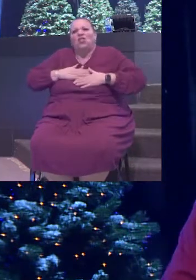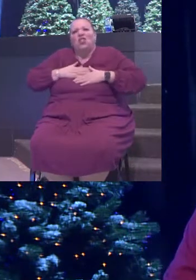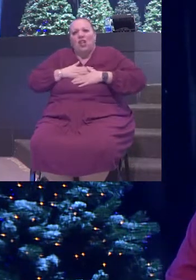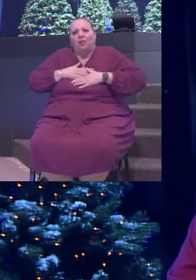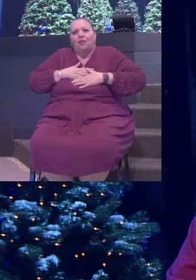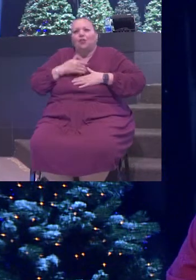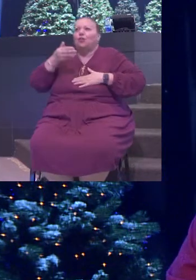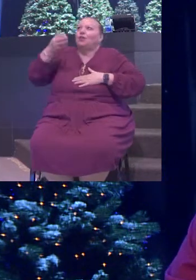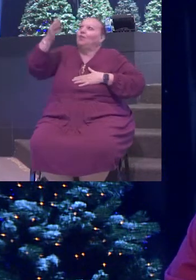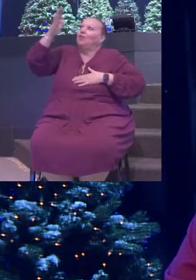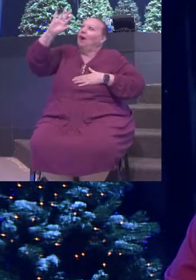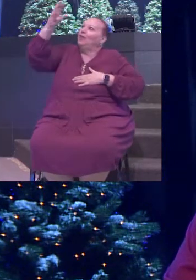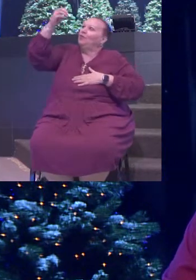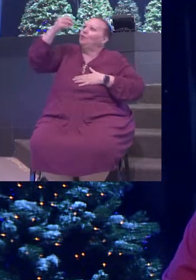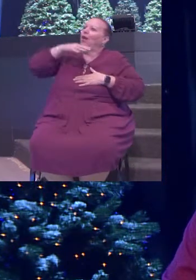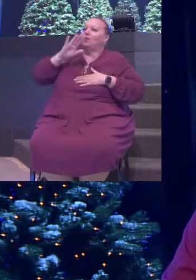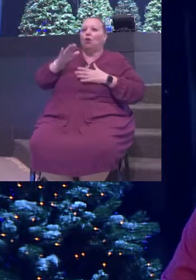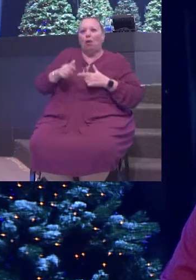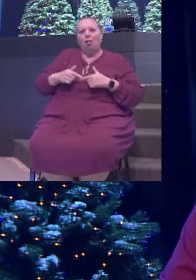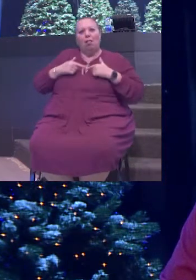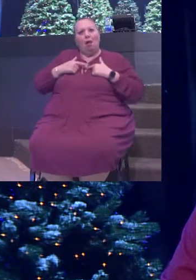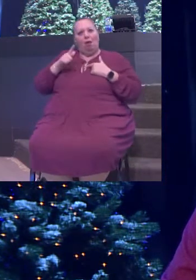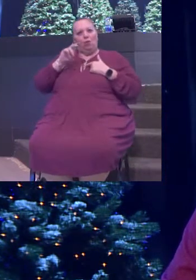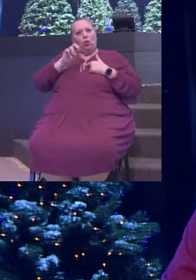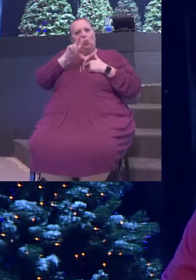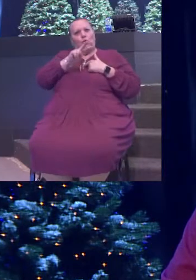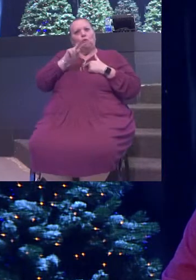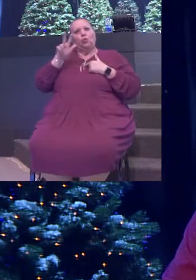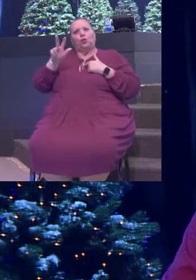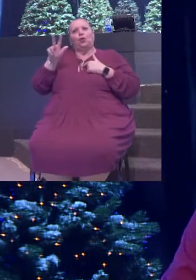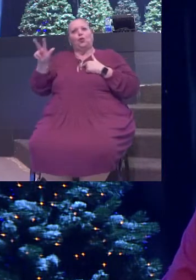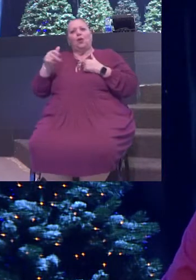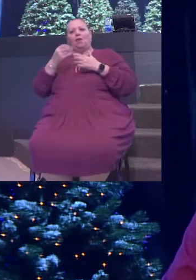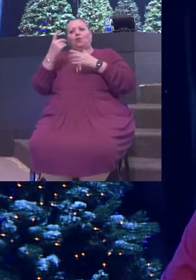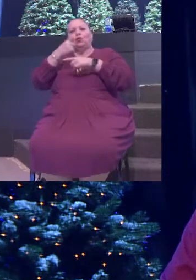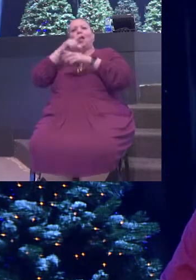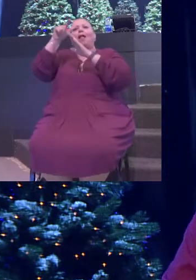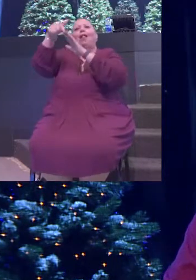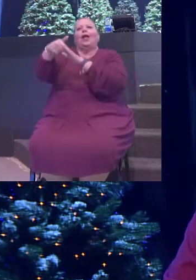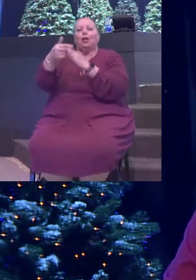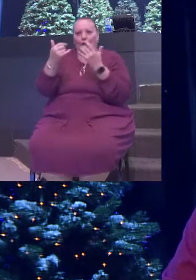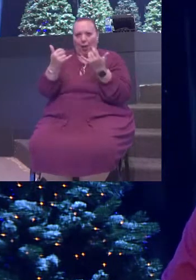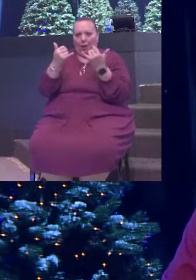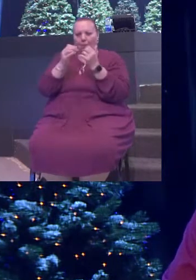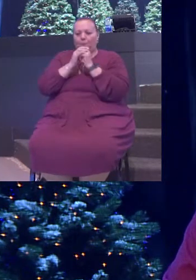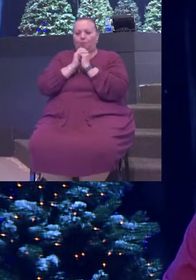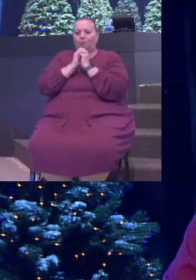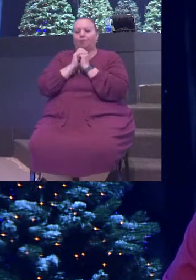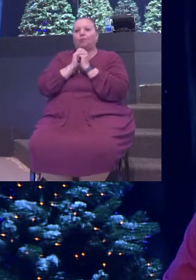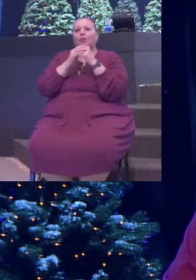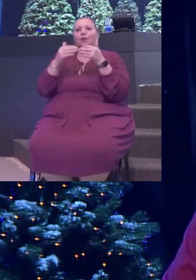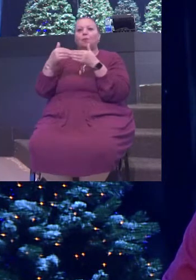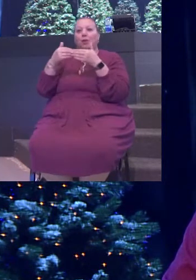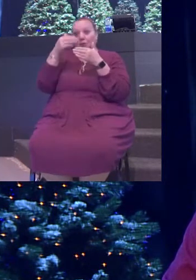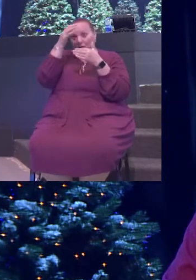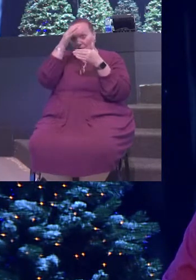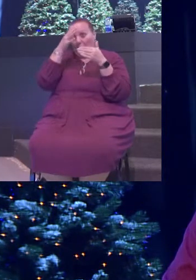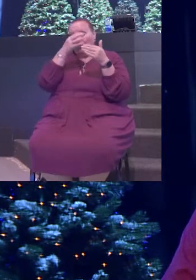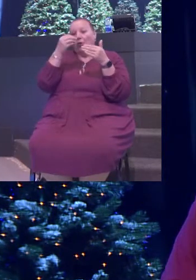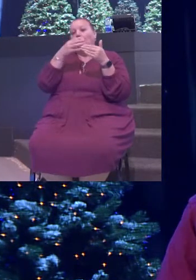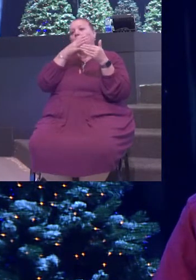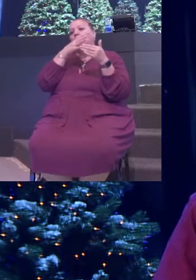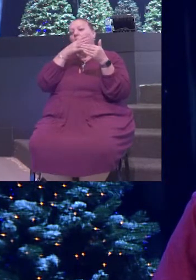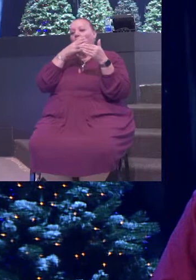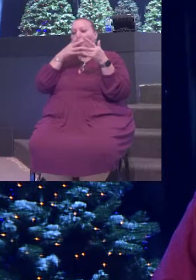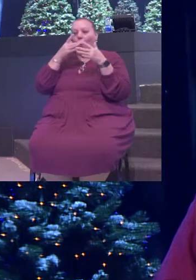for God's grace in her life. In Luke 2:33, it relates that a few days later now that the child's father and mother marveled at what